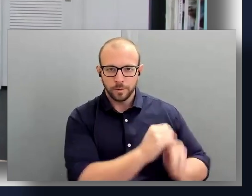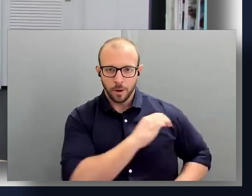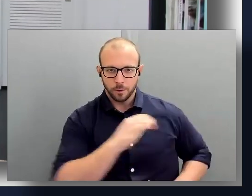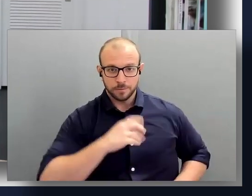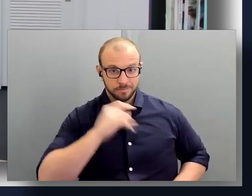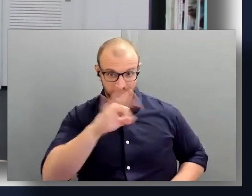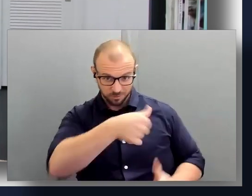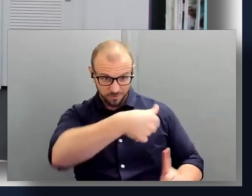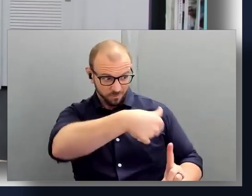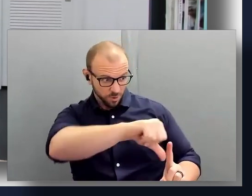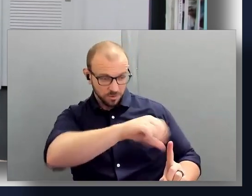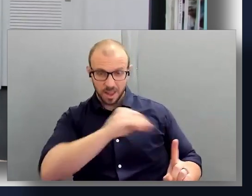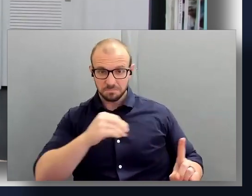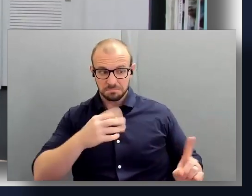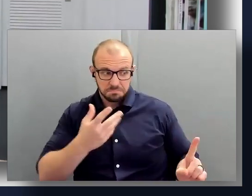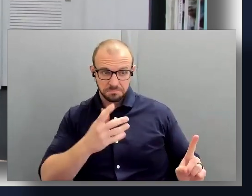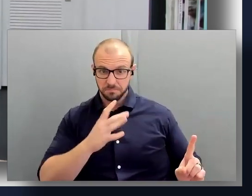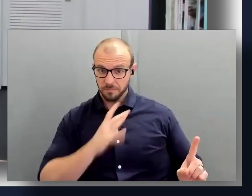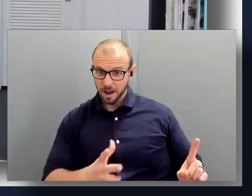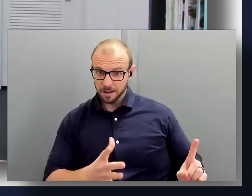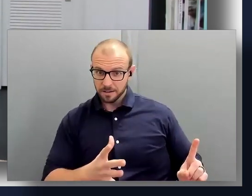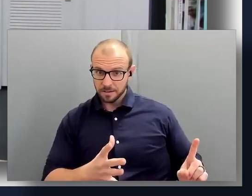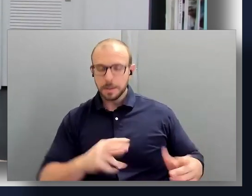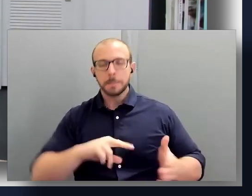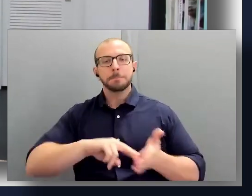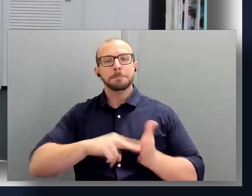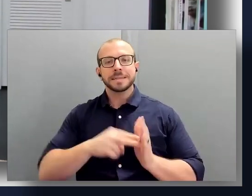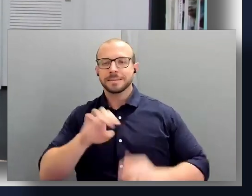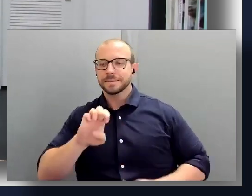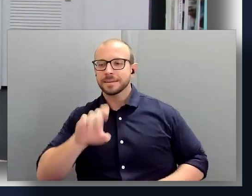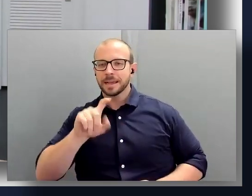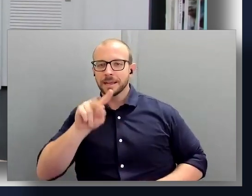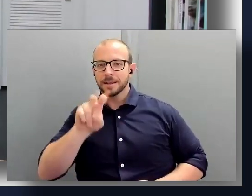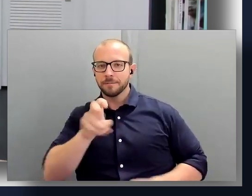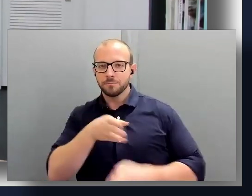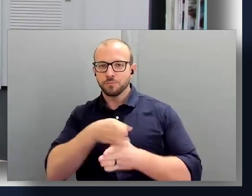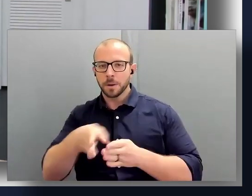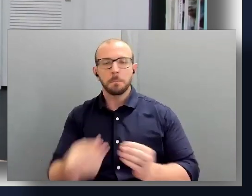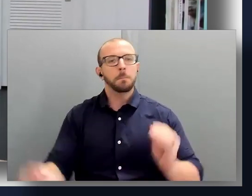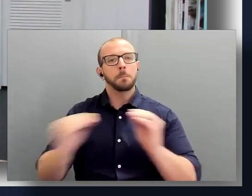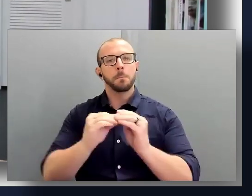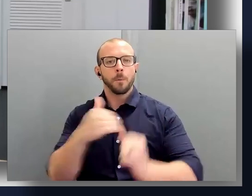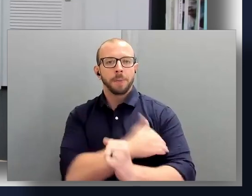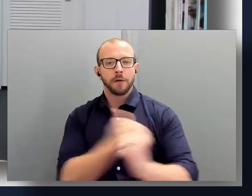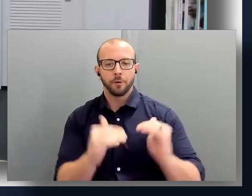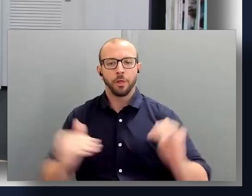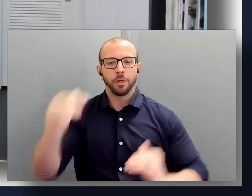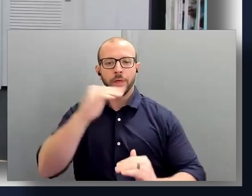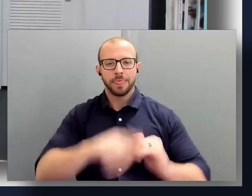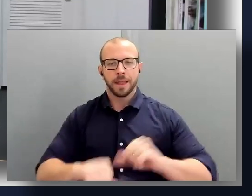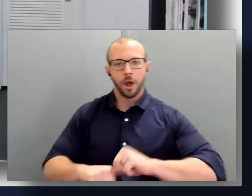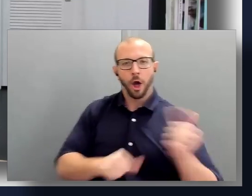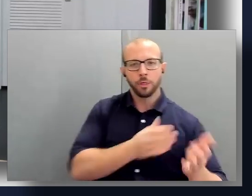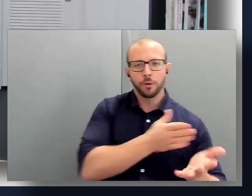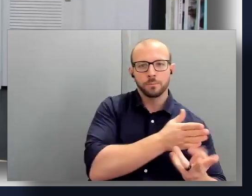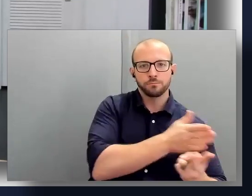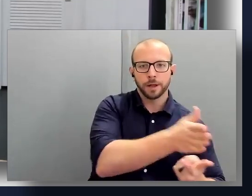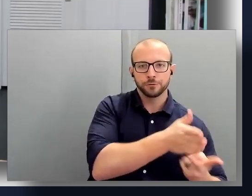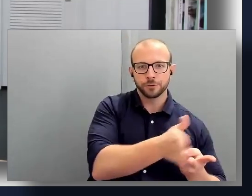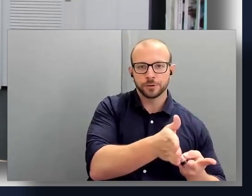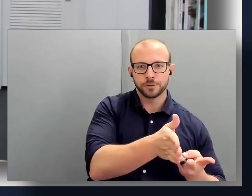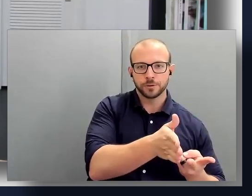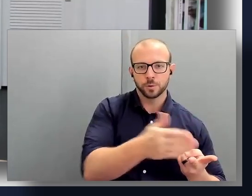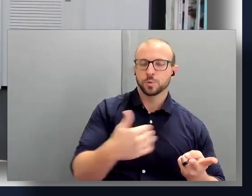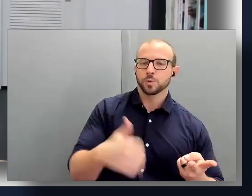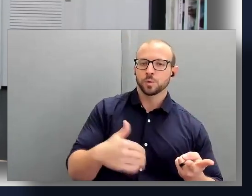cooperate with Congress, this suggests an executive branch that is becoming more powerful than the other branches. And